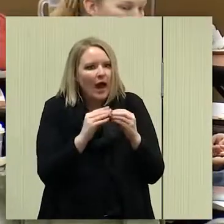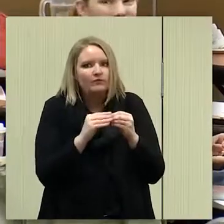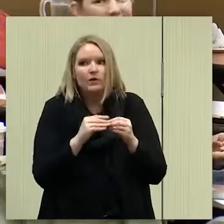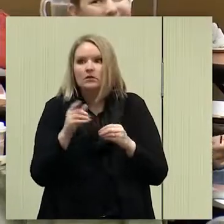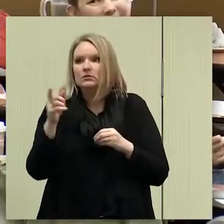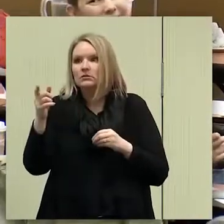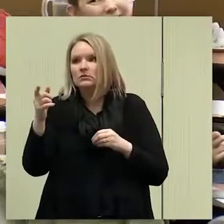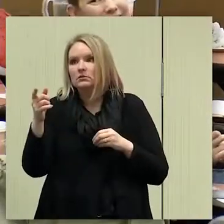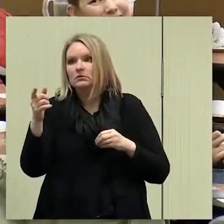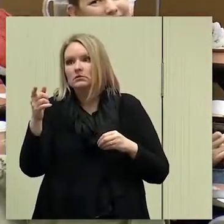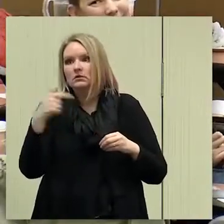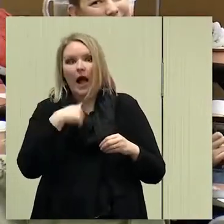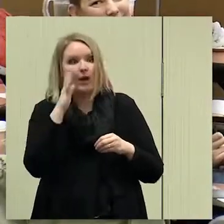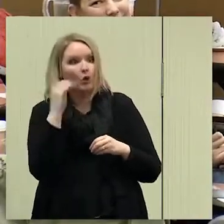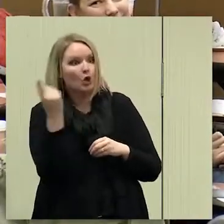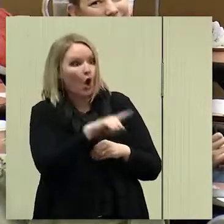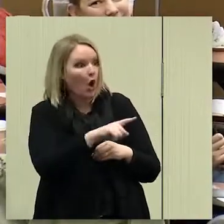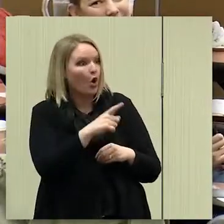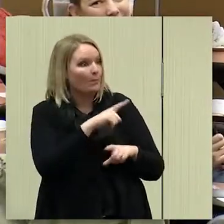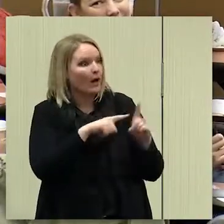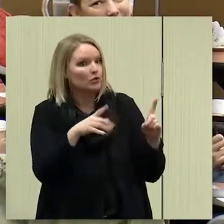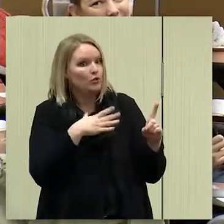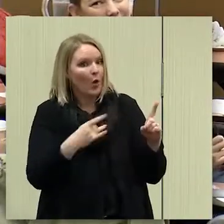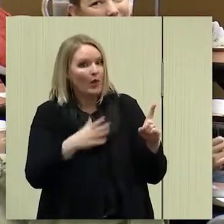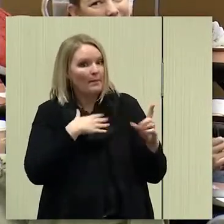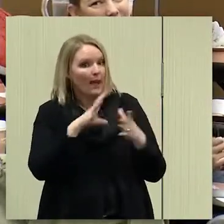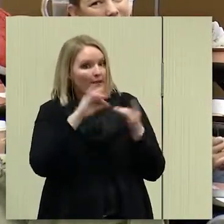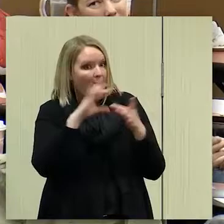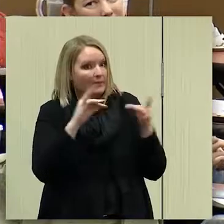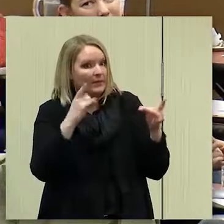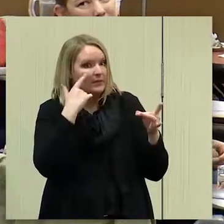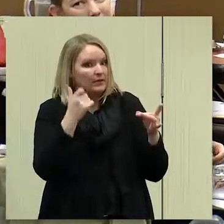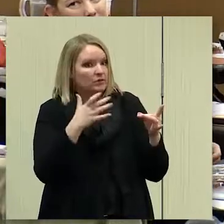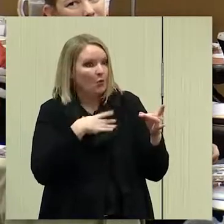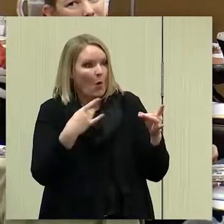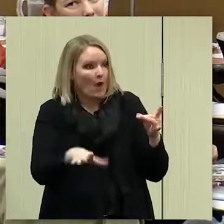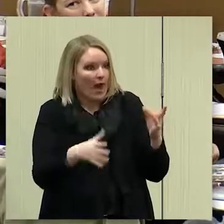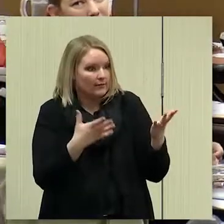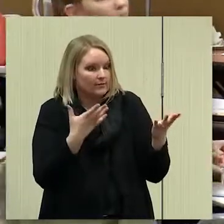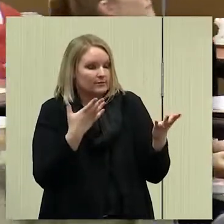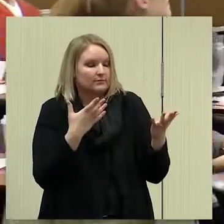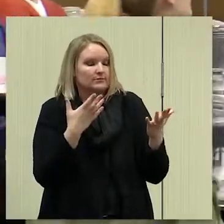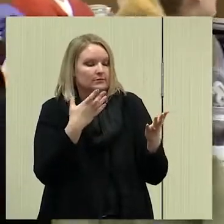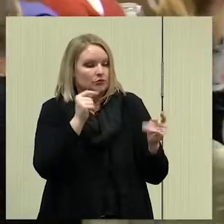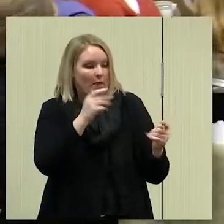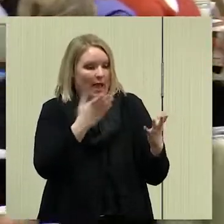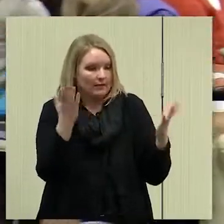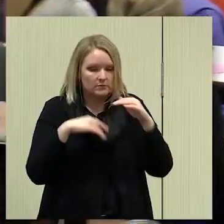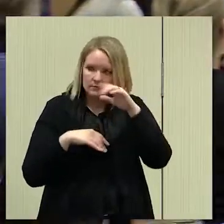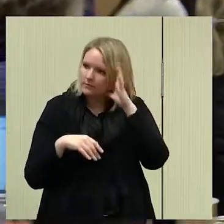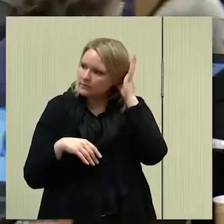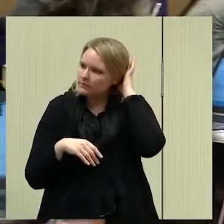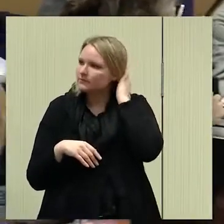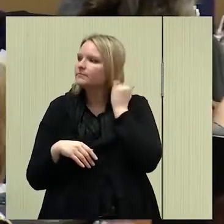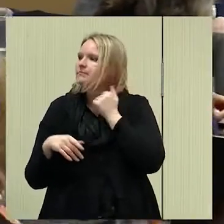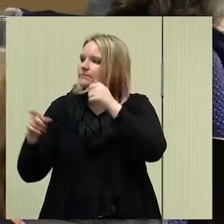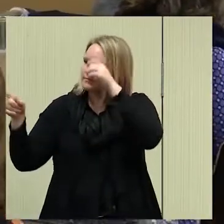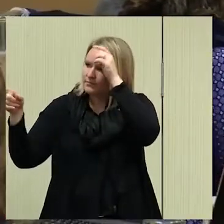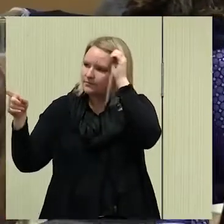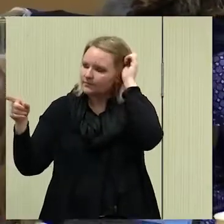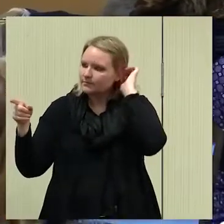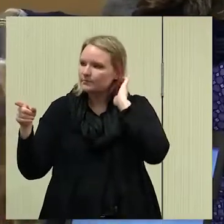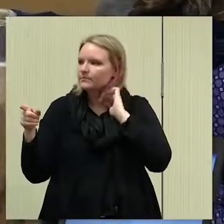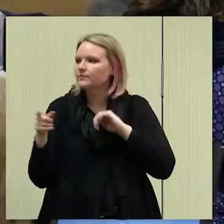like what I'm You say. because you're not finding anything Yeah. There's ways to do that. Right. Okay. Krista. Whenever I do